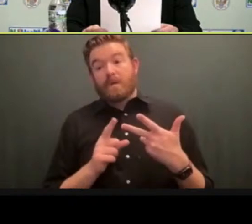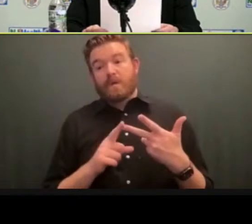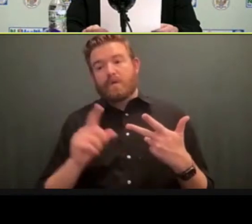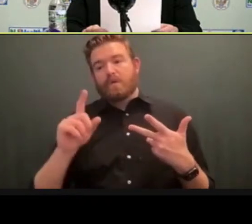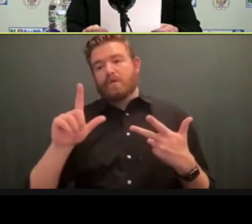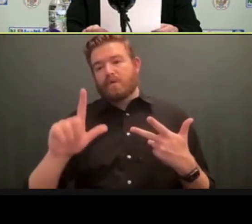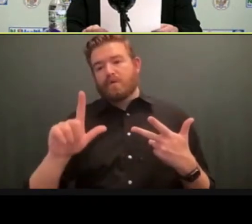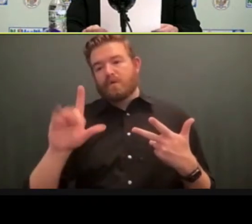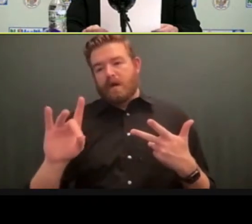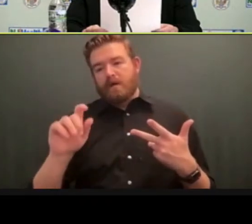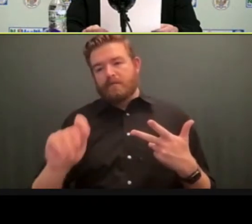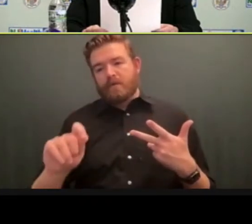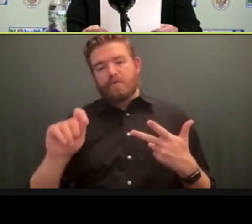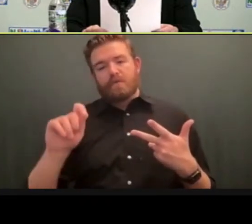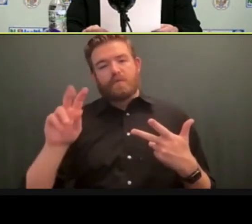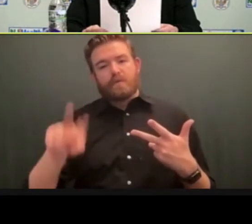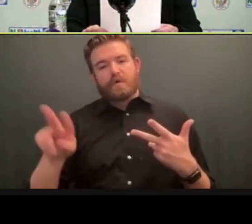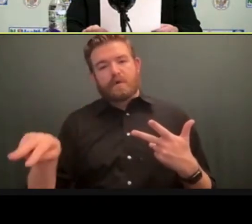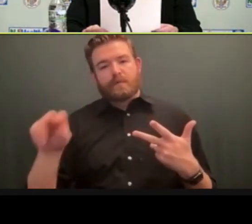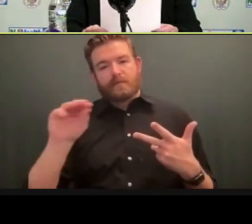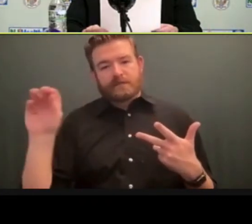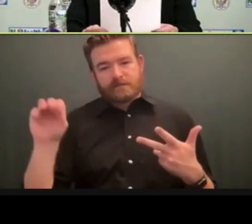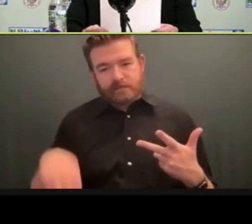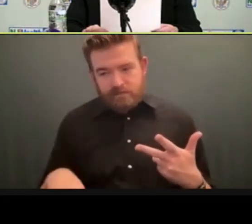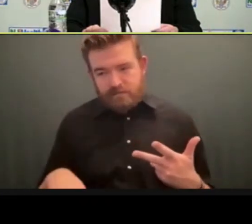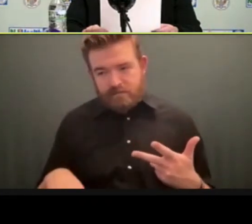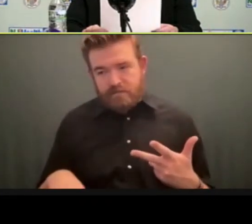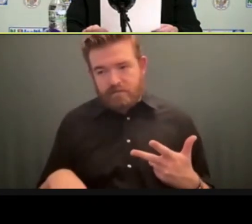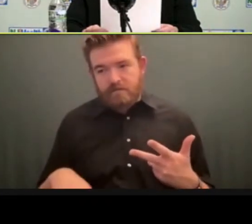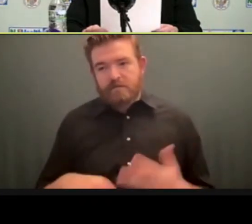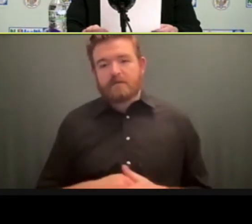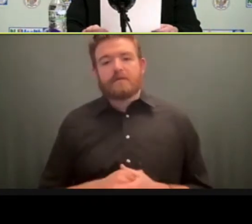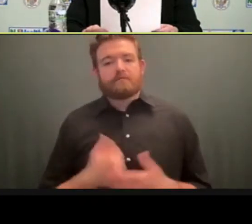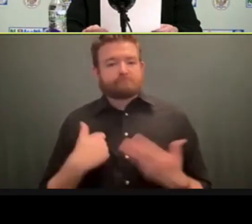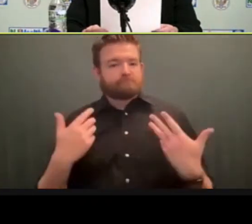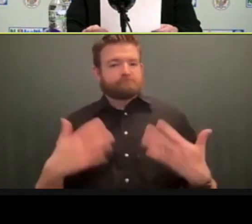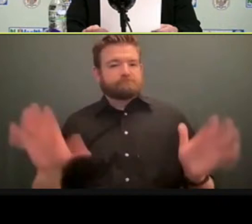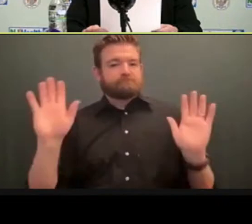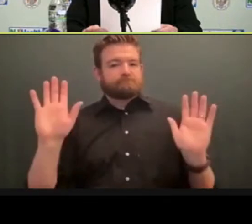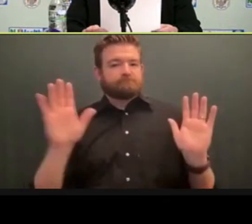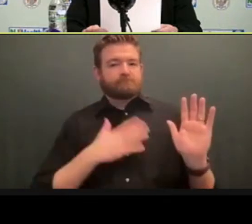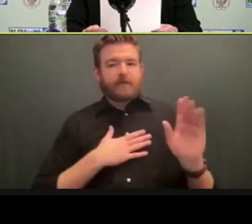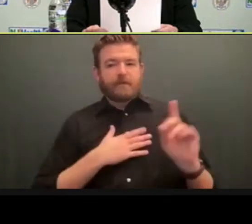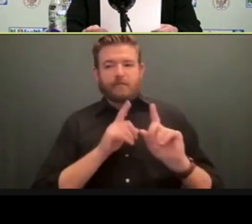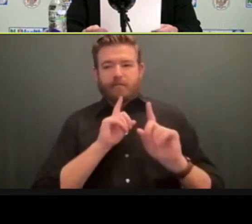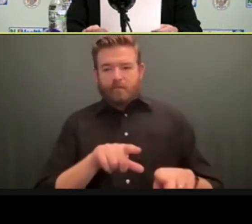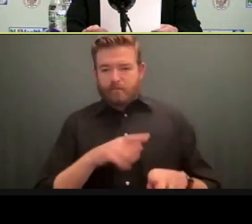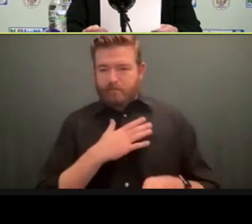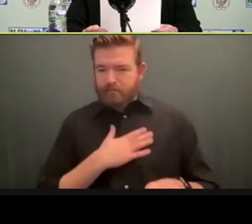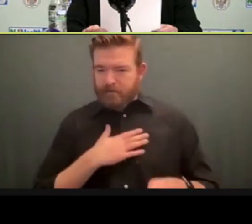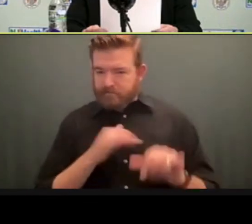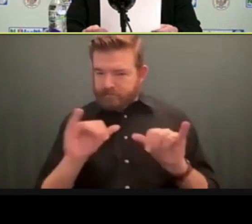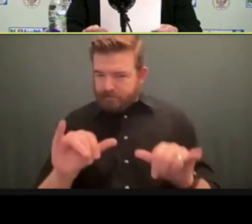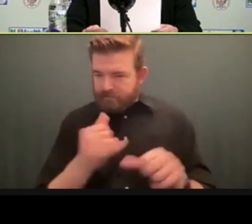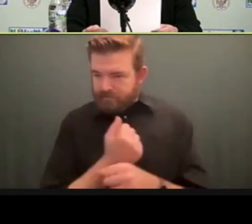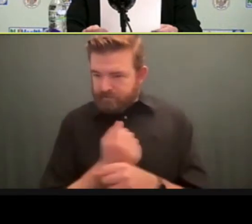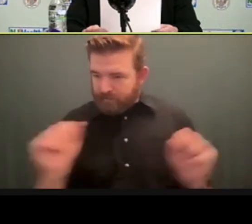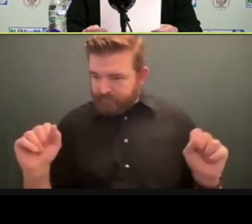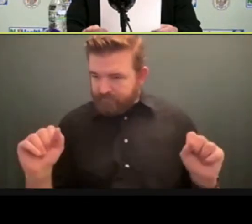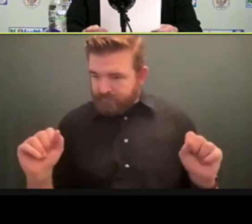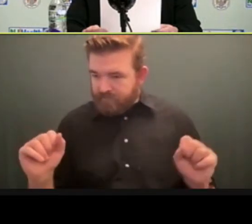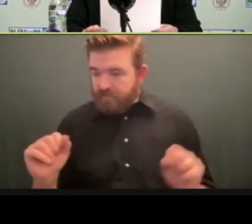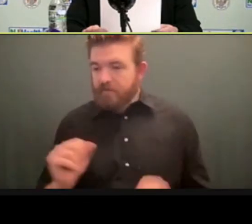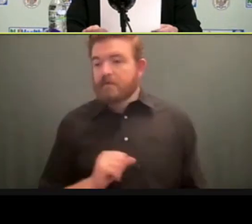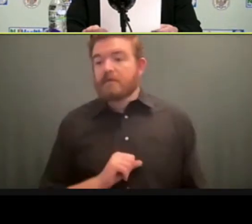28.22%. That concludes my daily report. Please continue to stay safe. This virus is unrelenting.